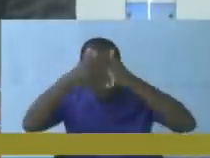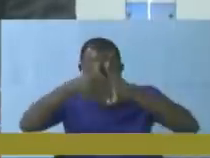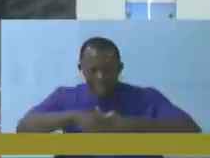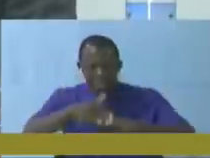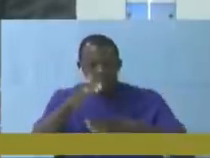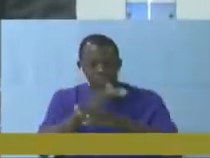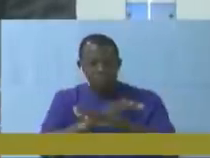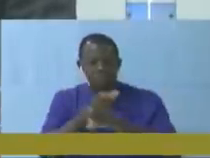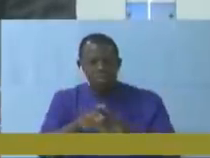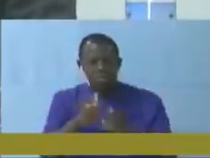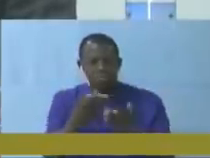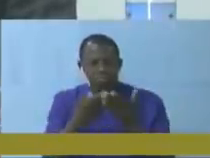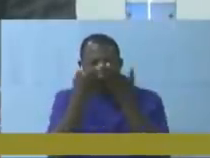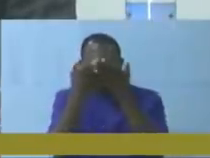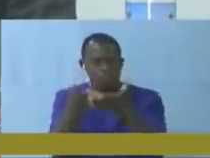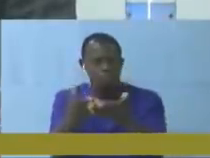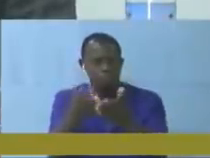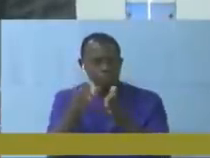Constitution?